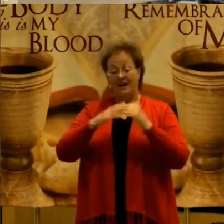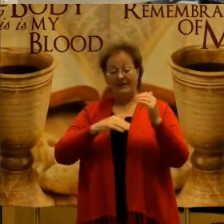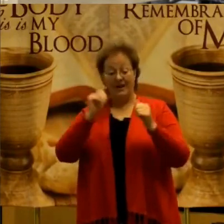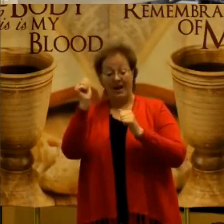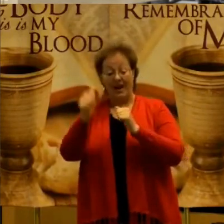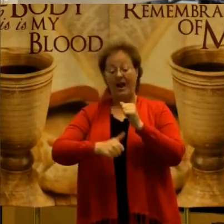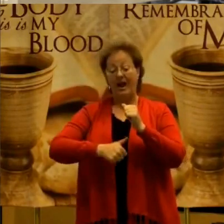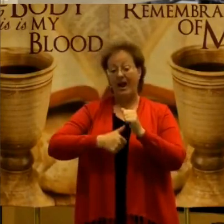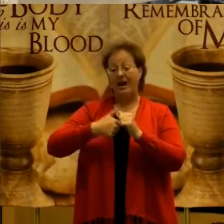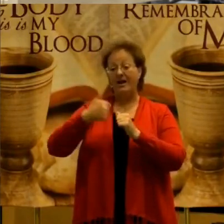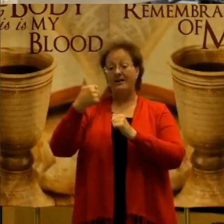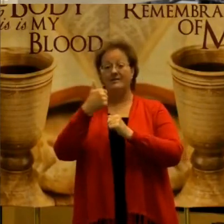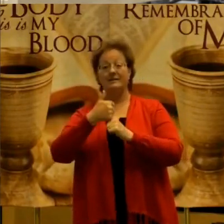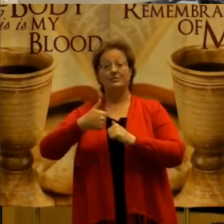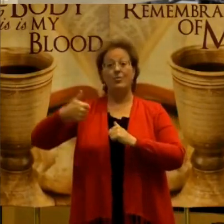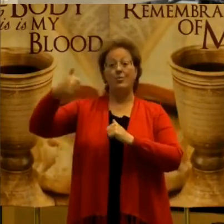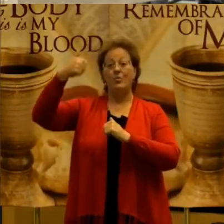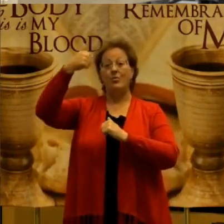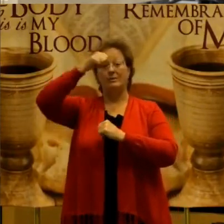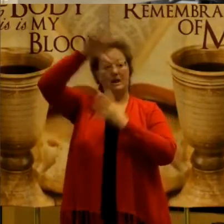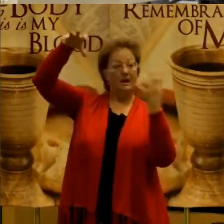every